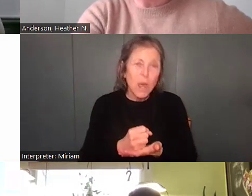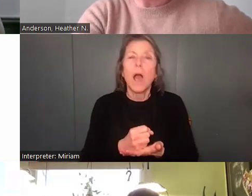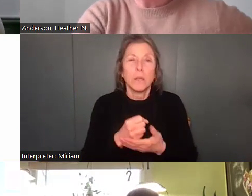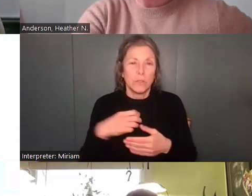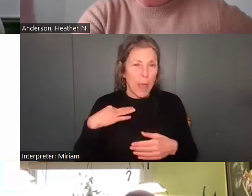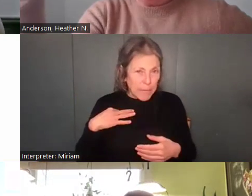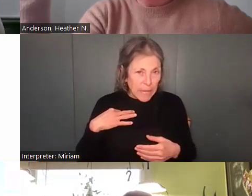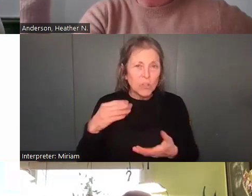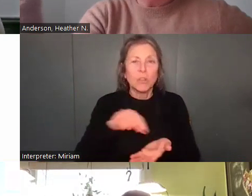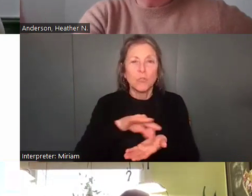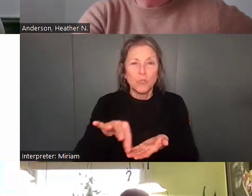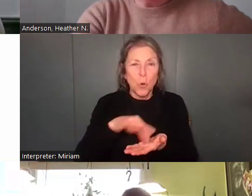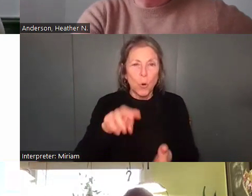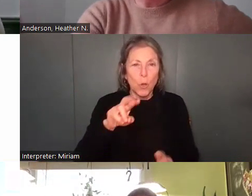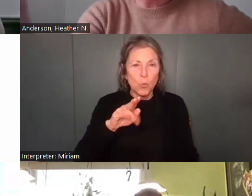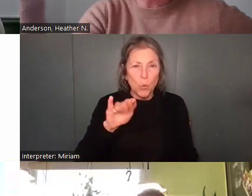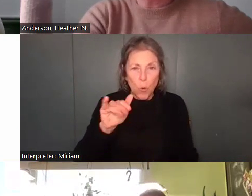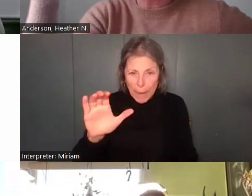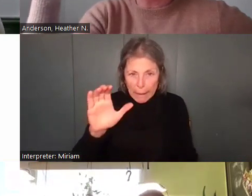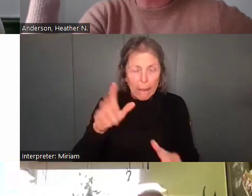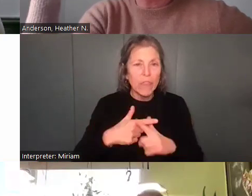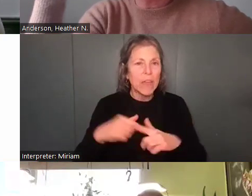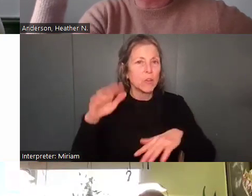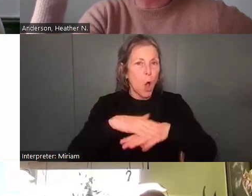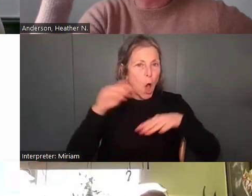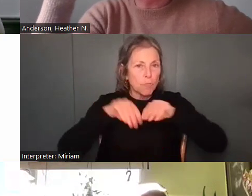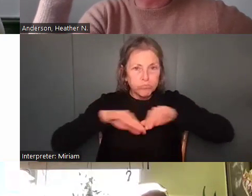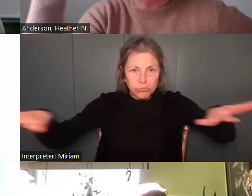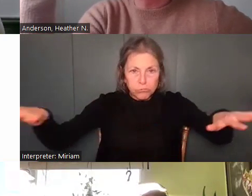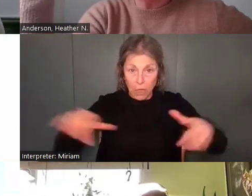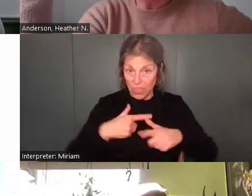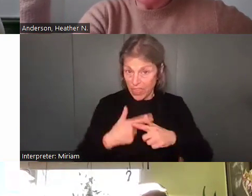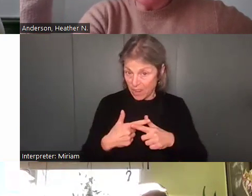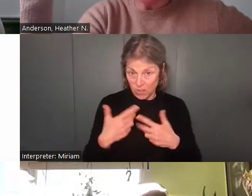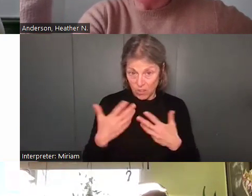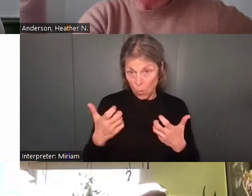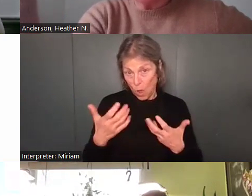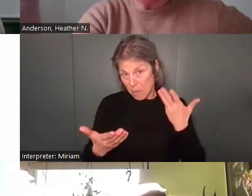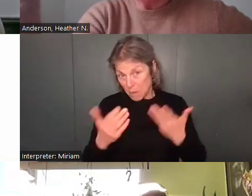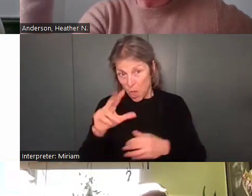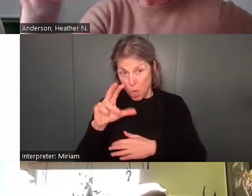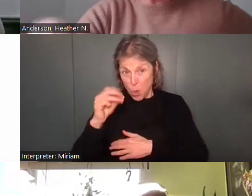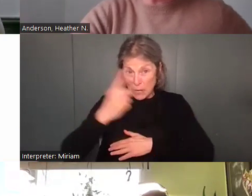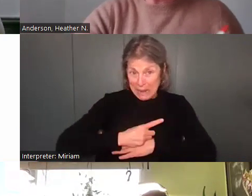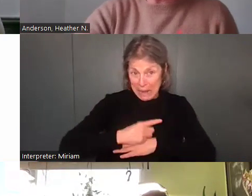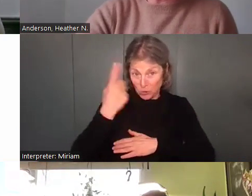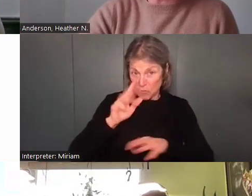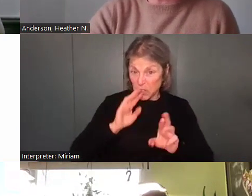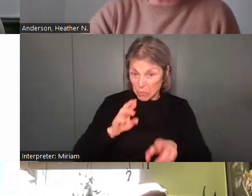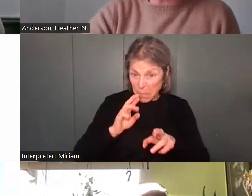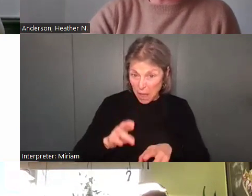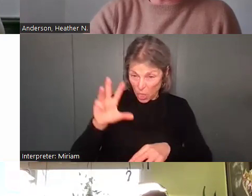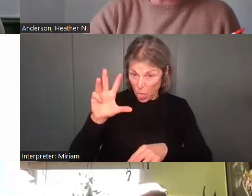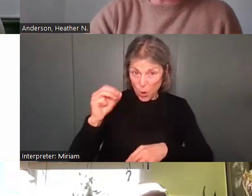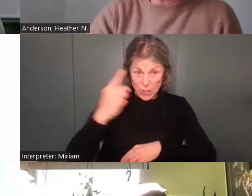scoring rubric, and then put the call out. And from there, do we want to give people 30 days to respond? Is 30